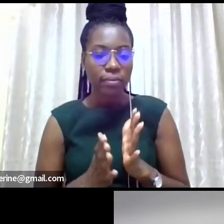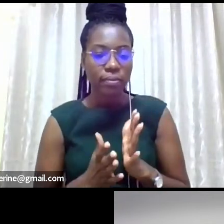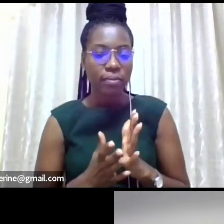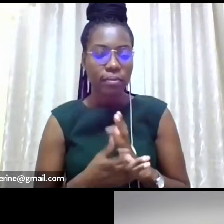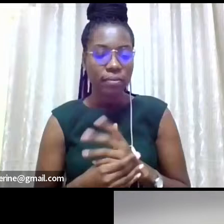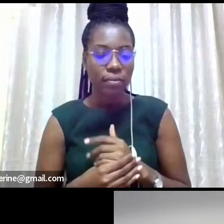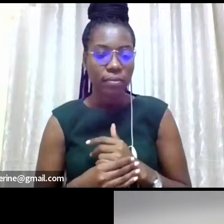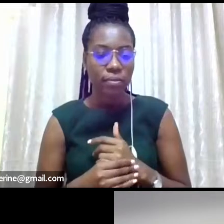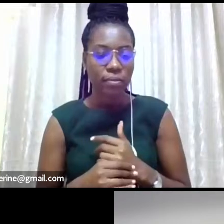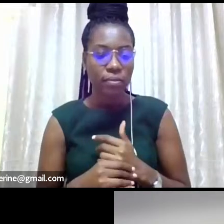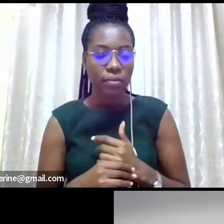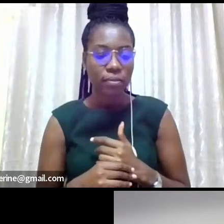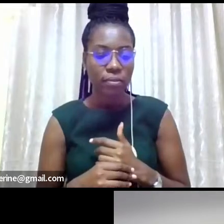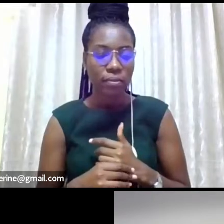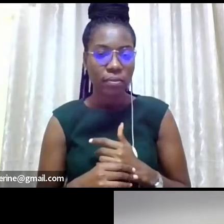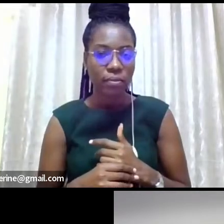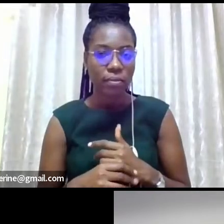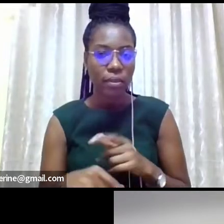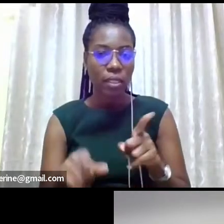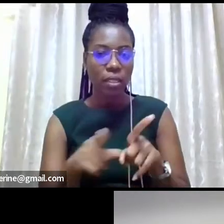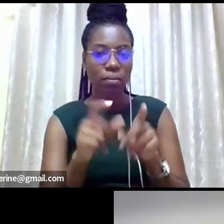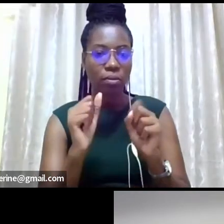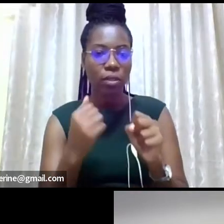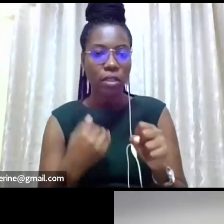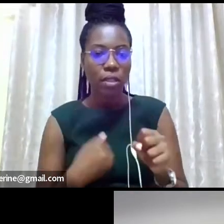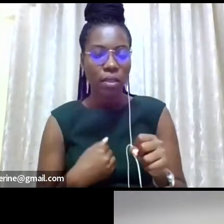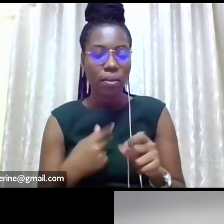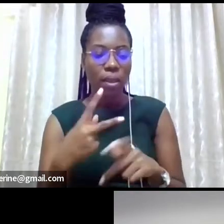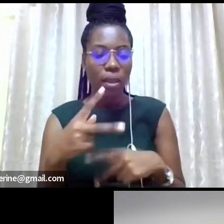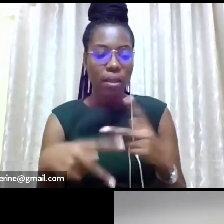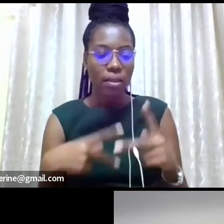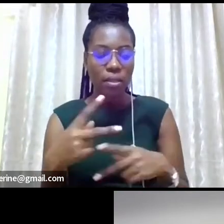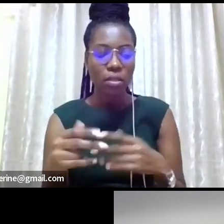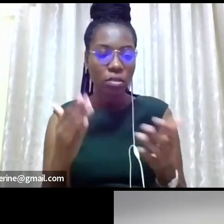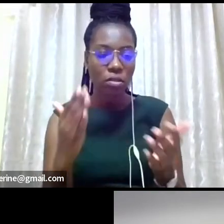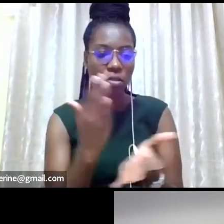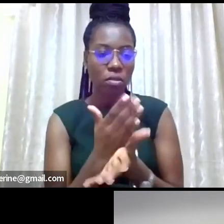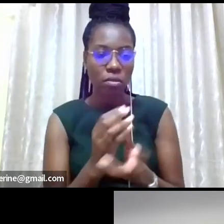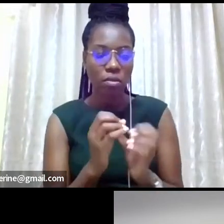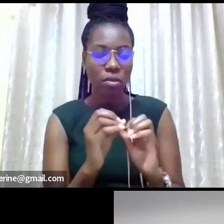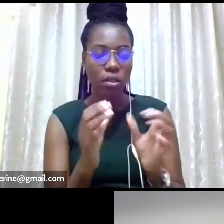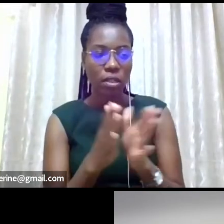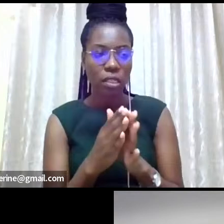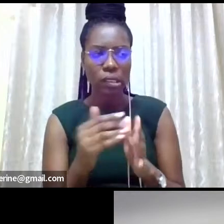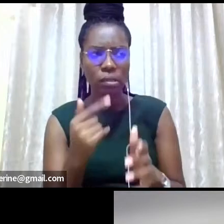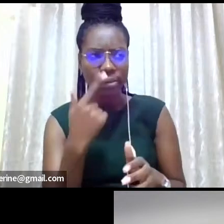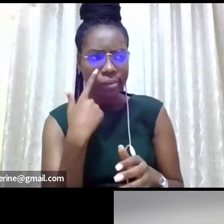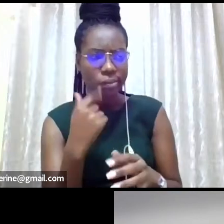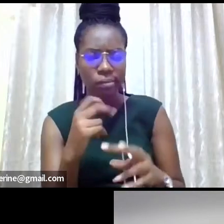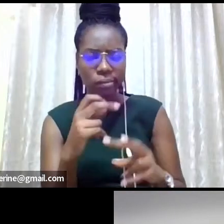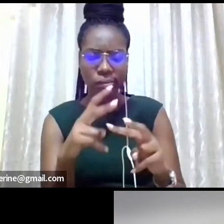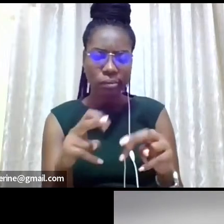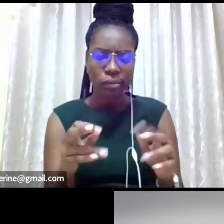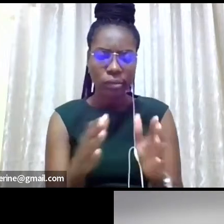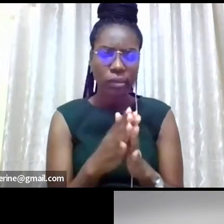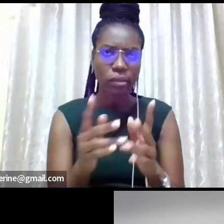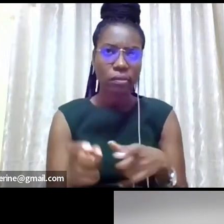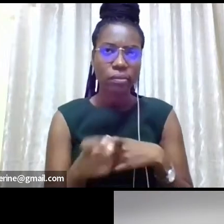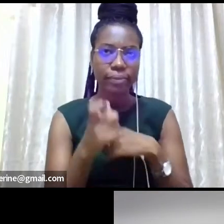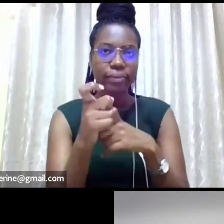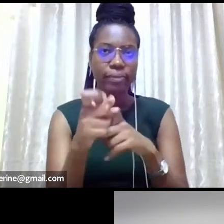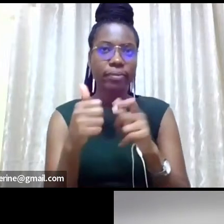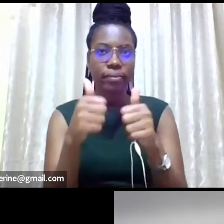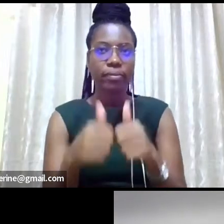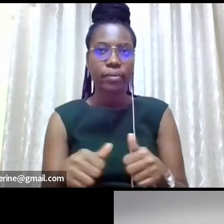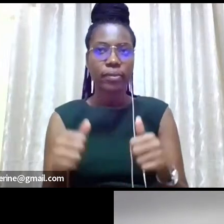The internal process does not stop as far as investigations and whatnot is concerned. But assume